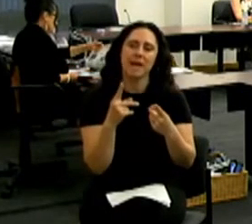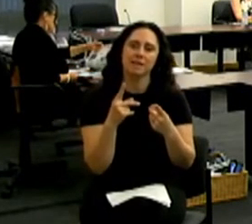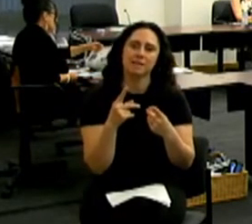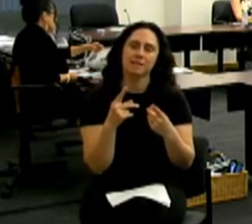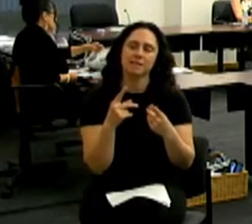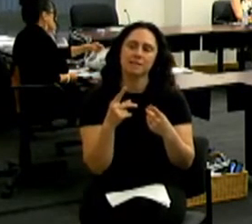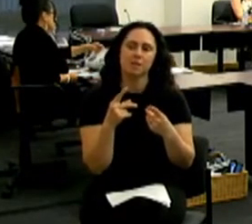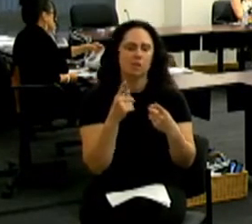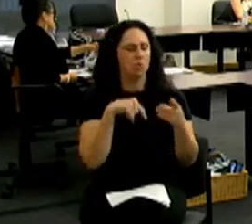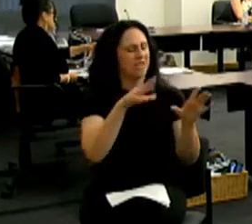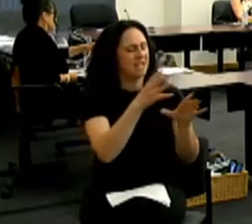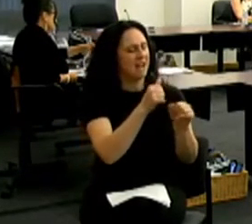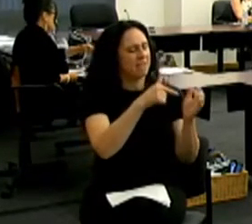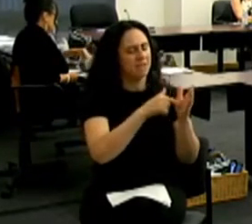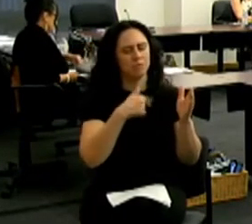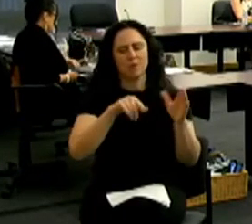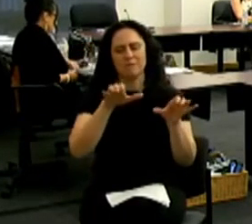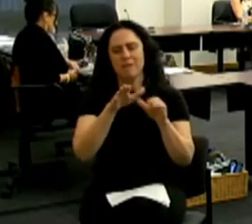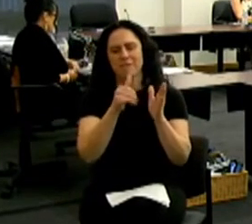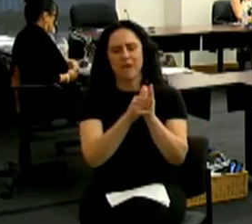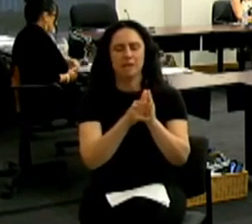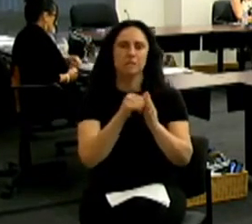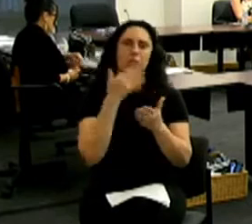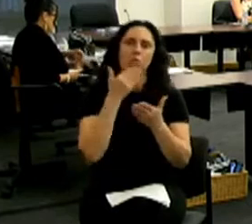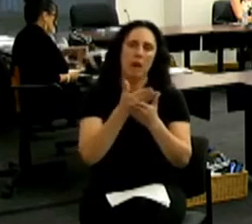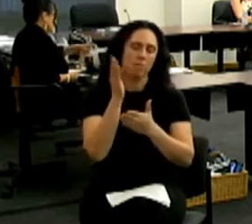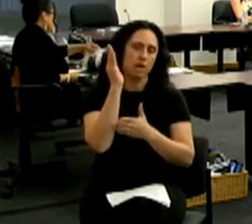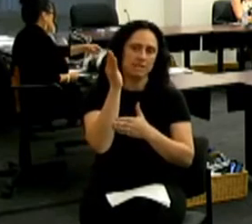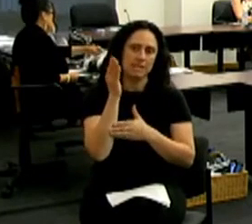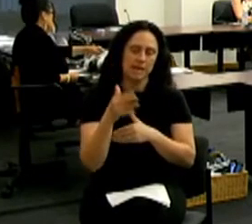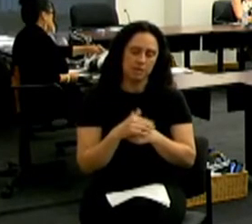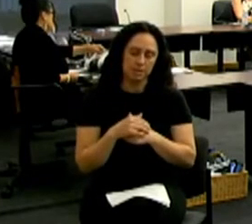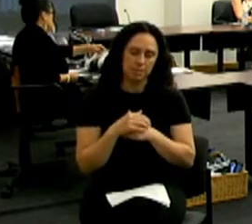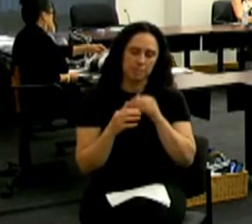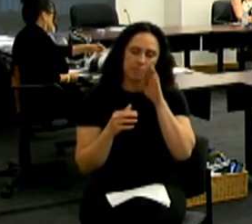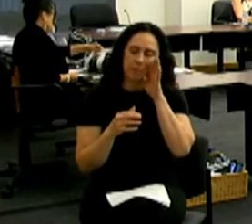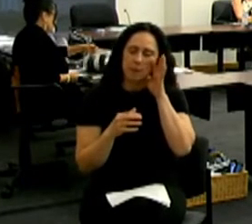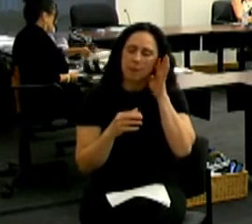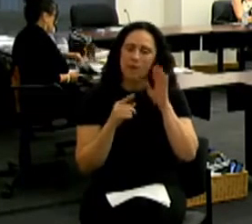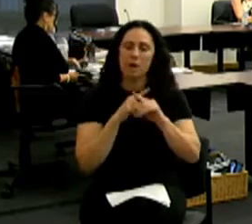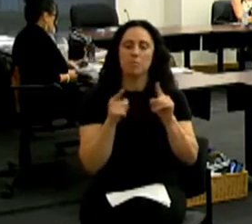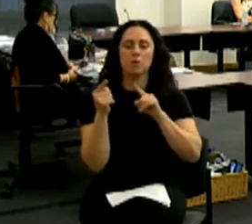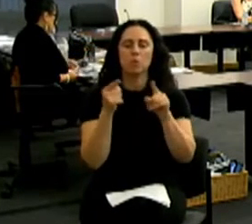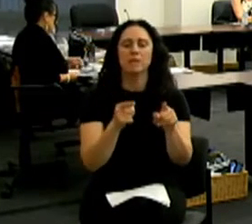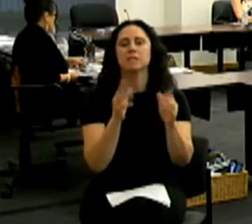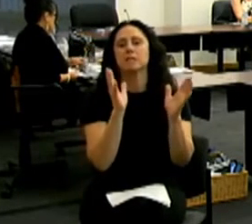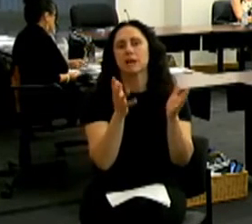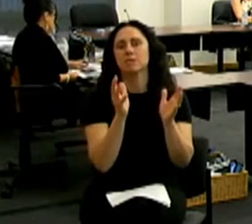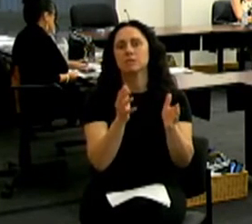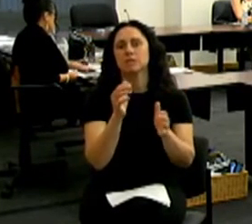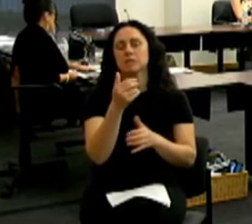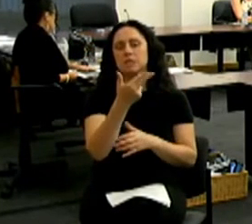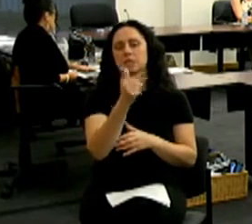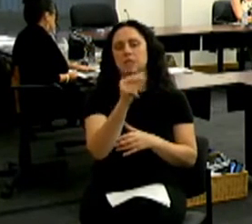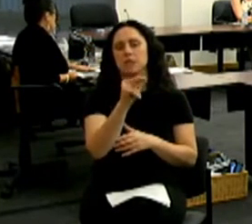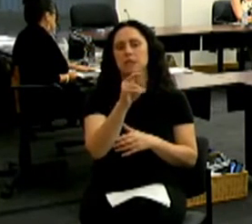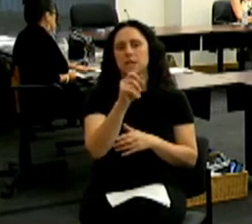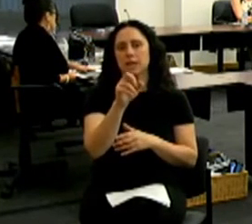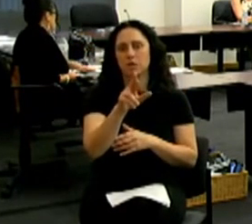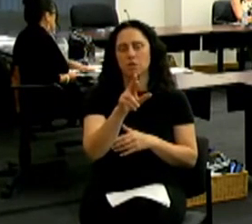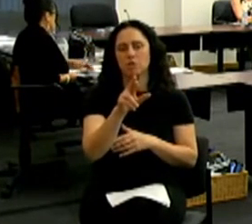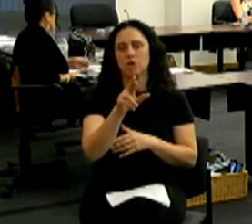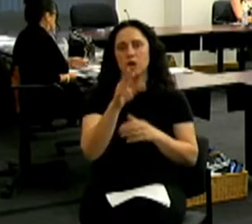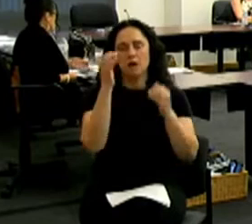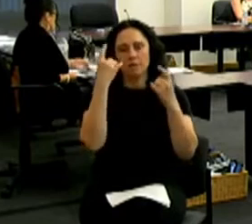got this, we've done that. So a great presentation. But we did attend the conversation and panel with Education